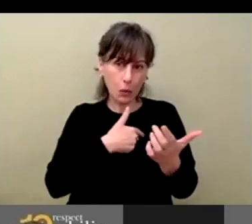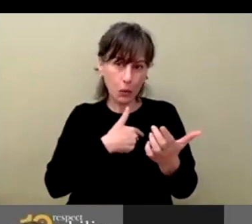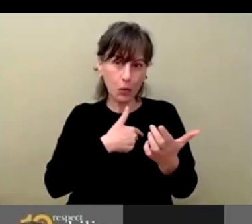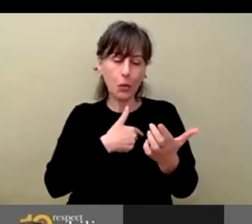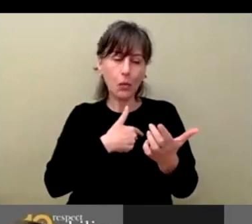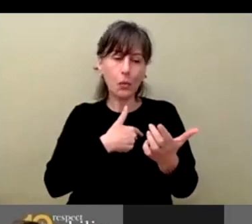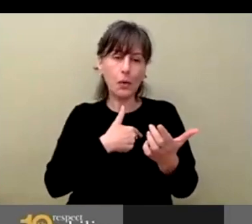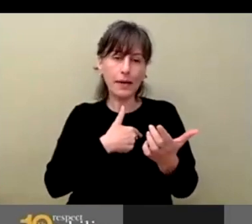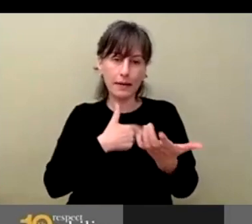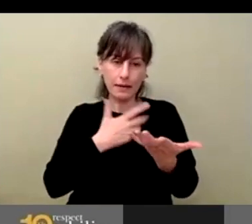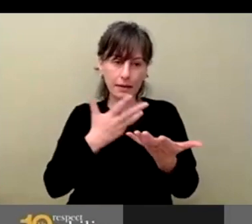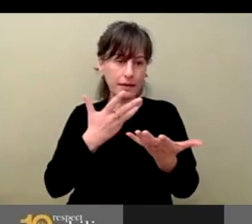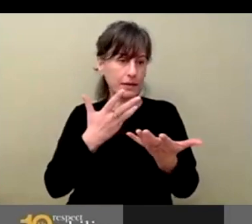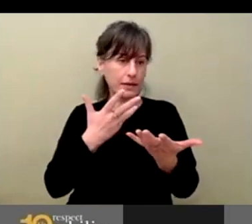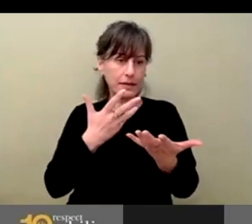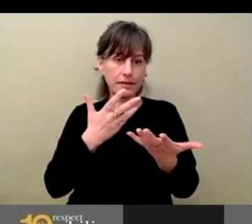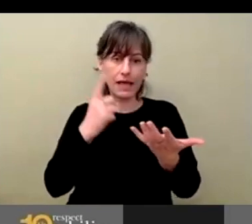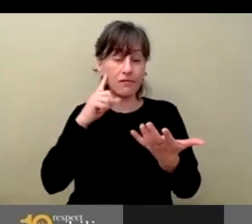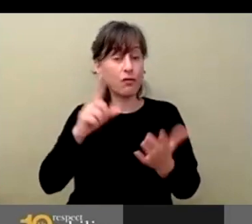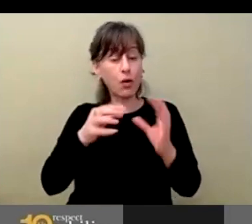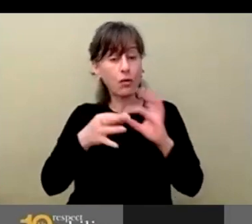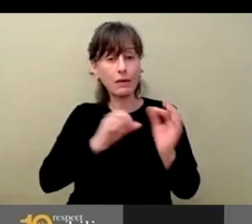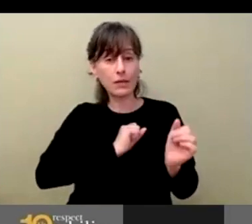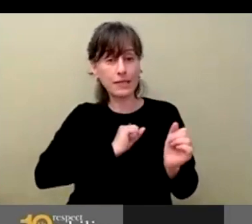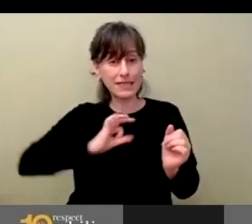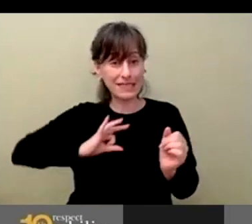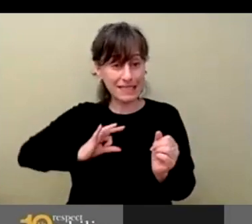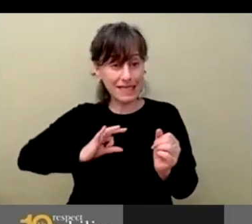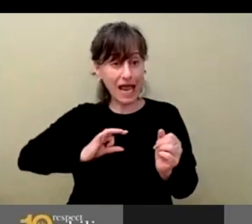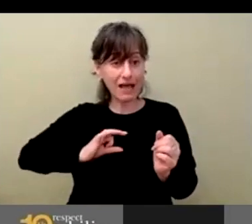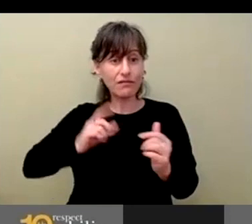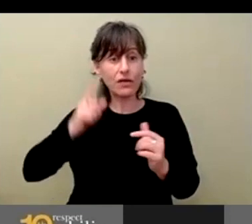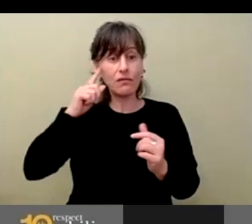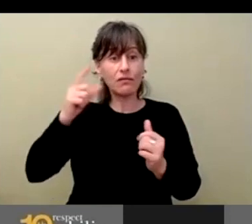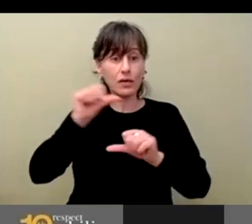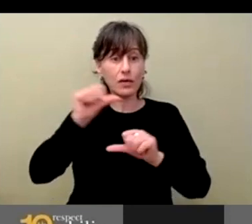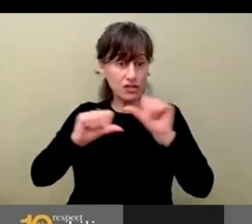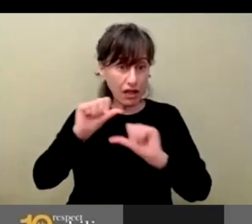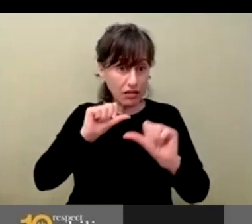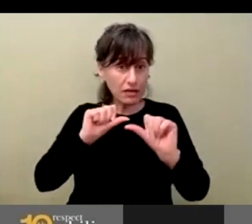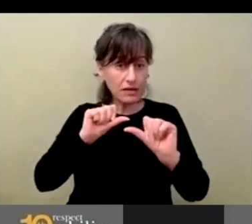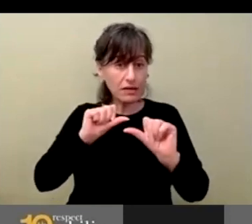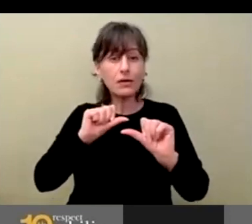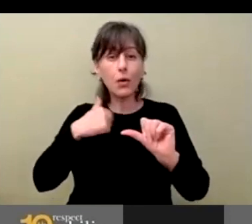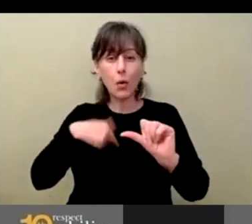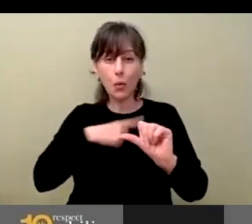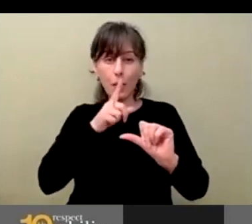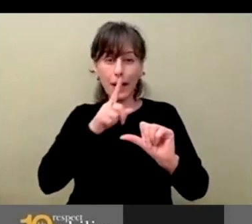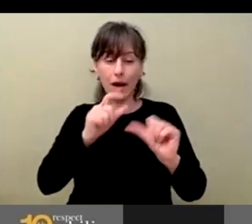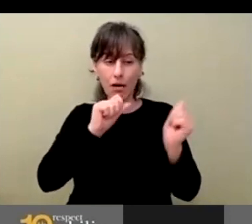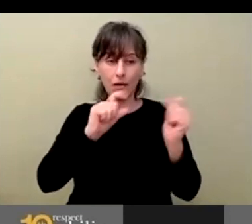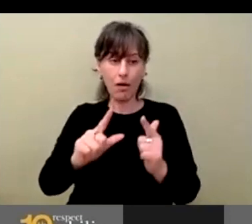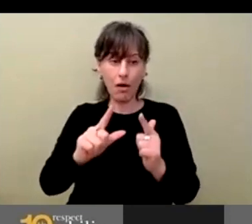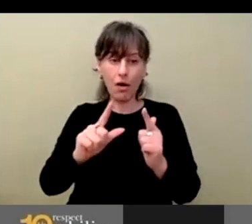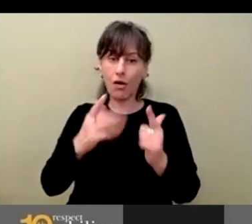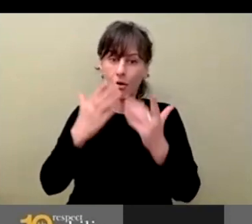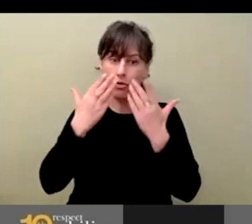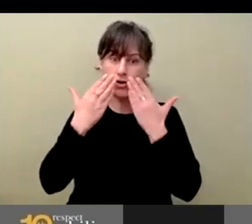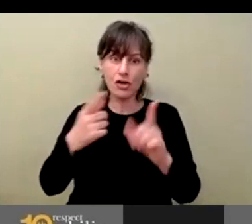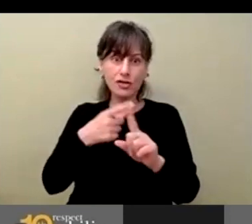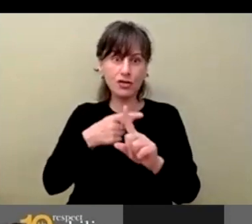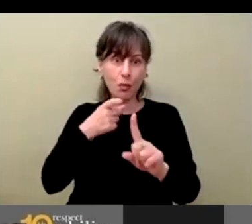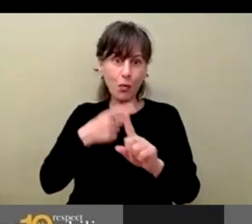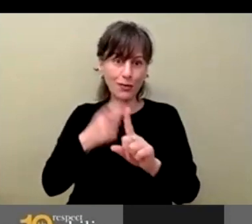take advantage of the network in terms of the staff, board, each other. We are all great sources of information,